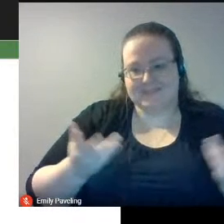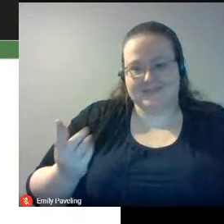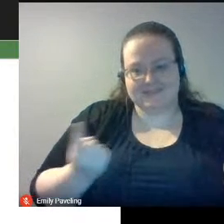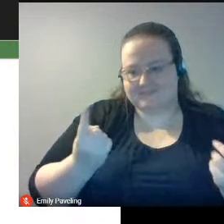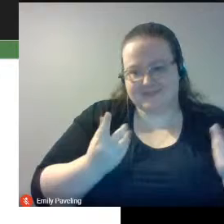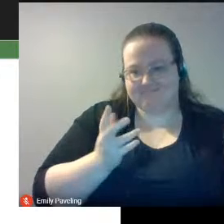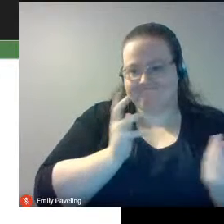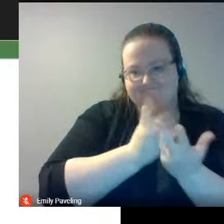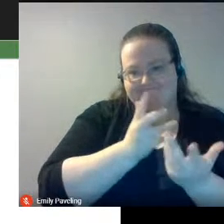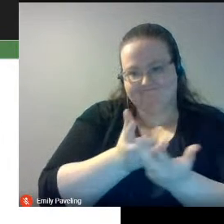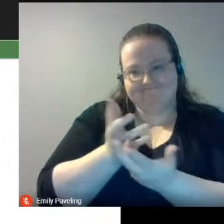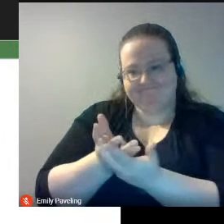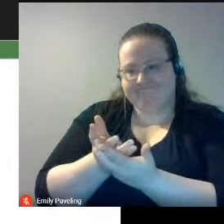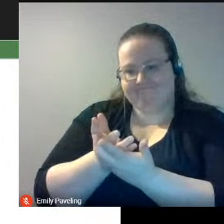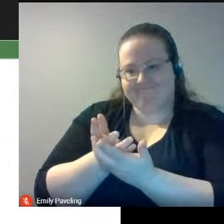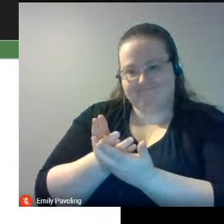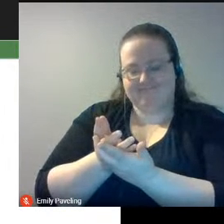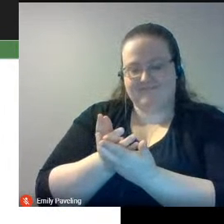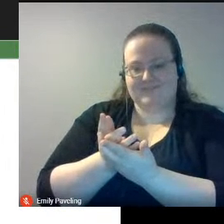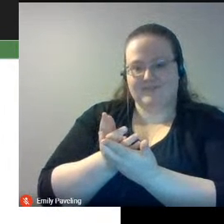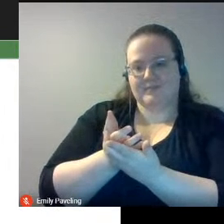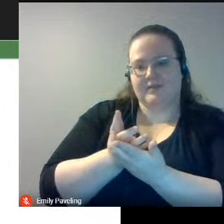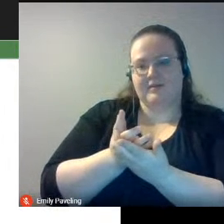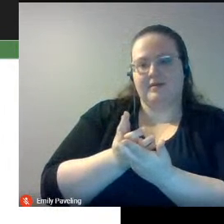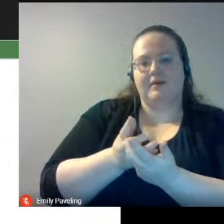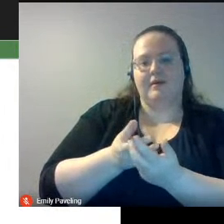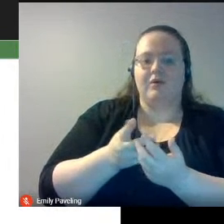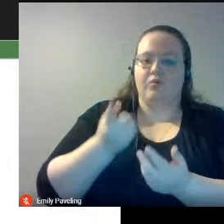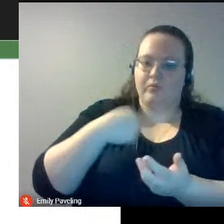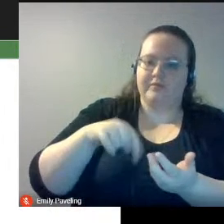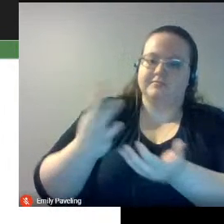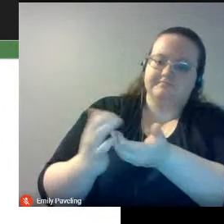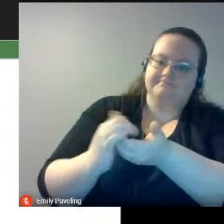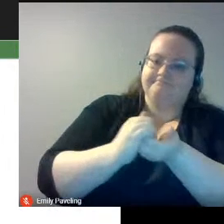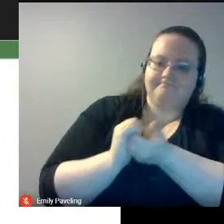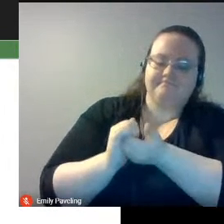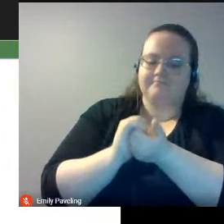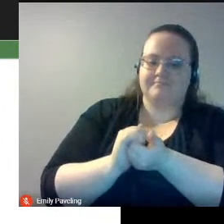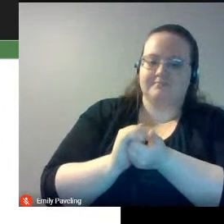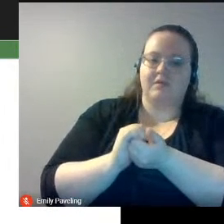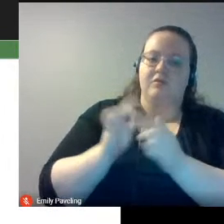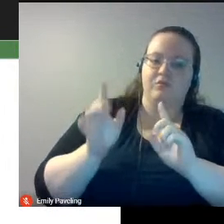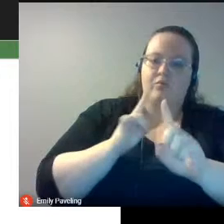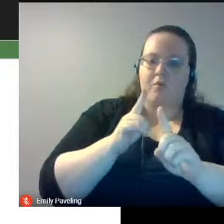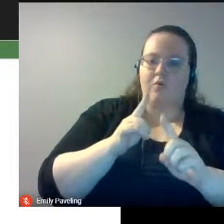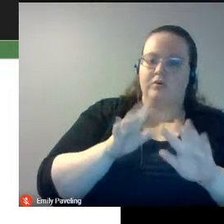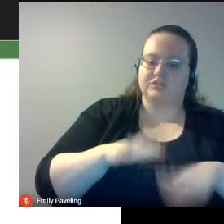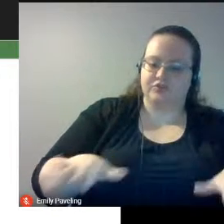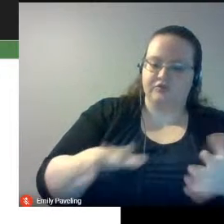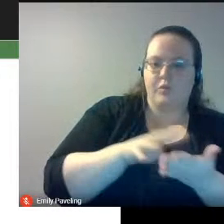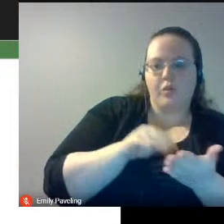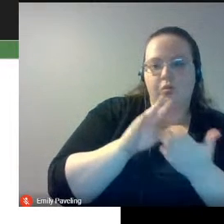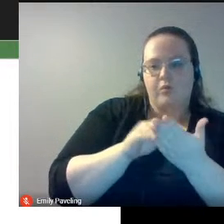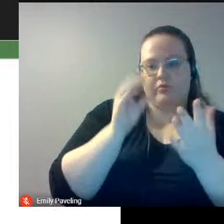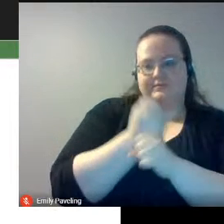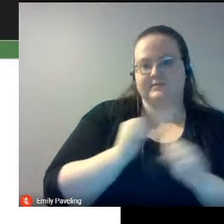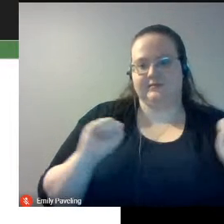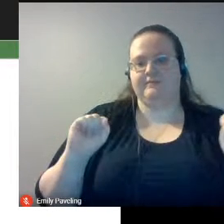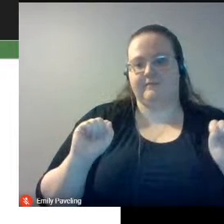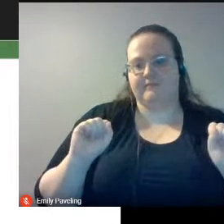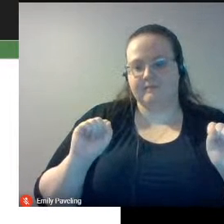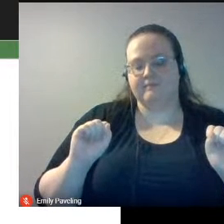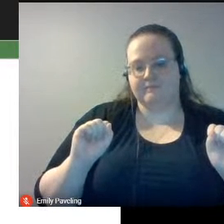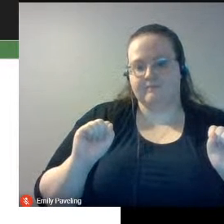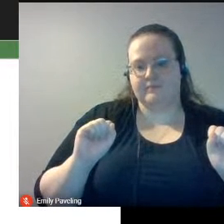need to continue to work together to help our children learn safely. By vigilantly following public health measures, staying